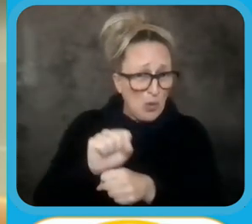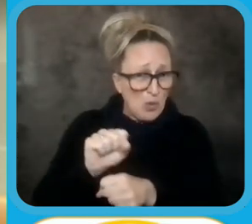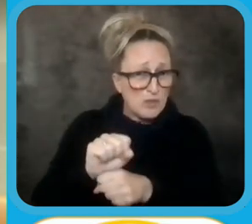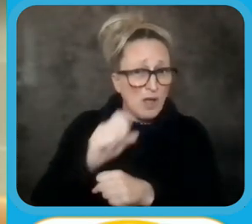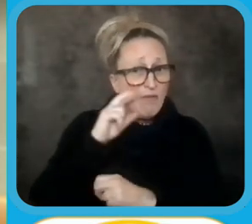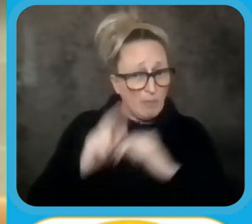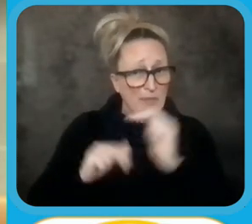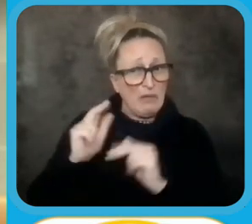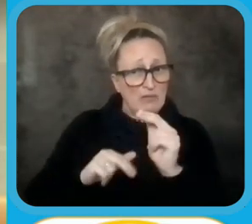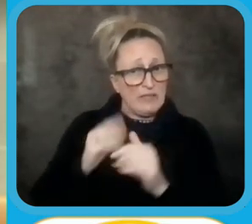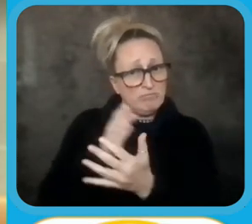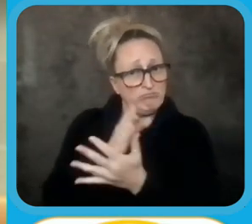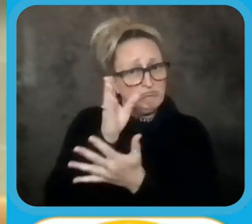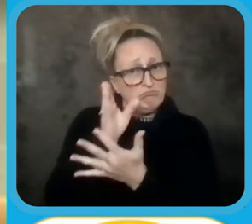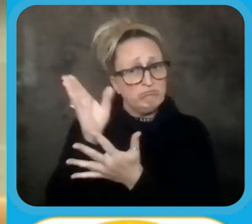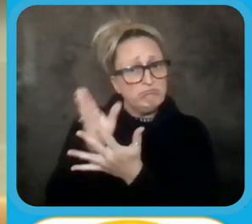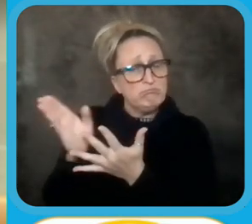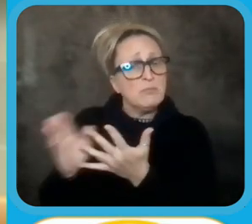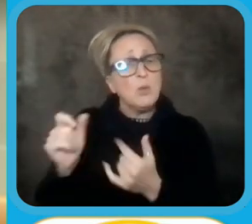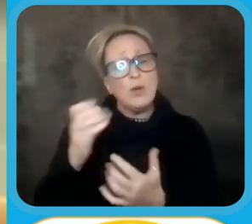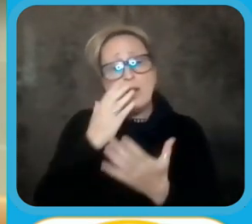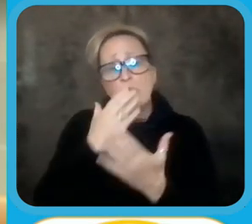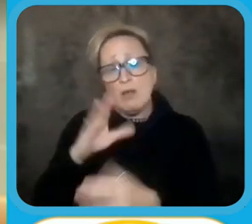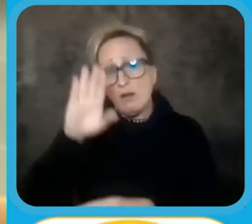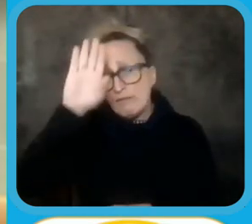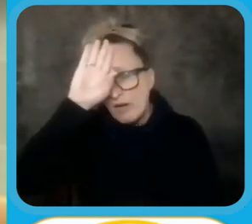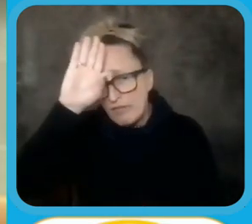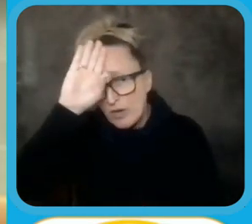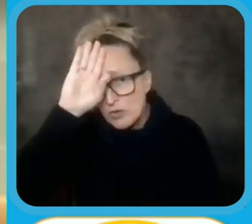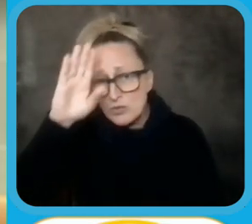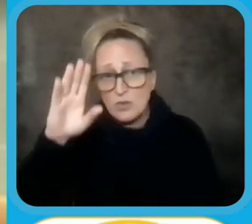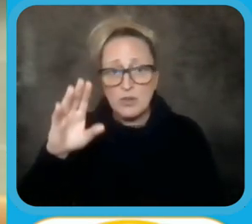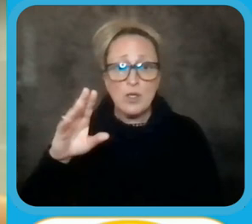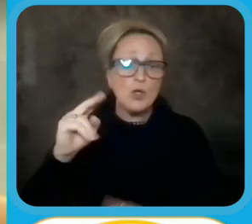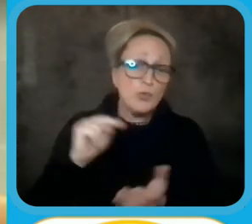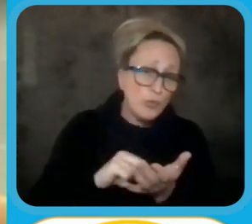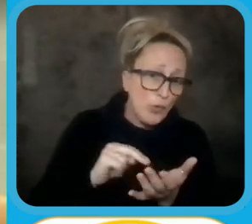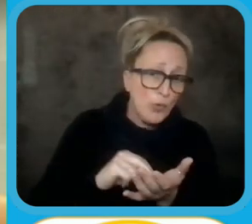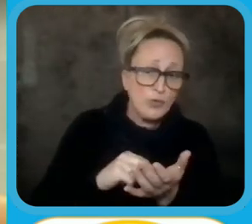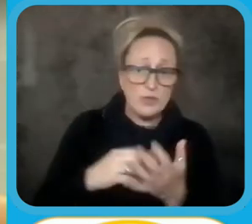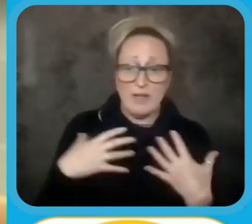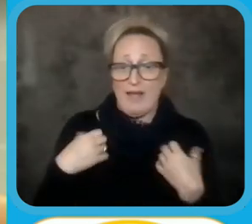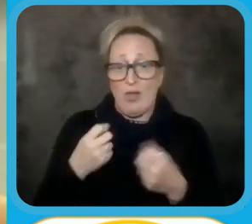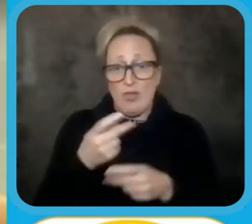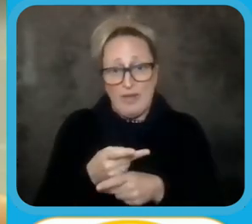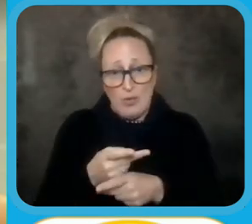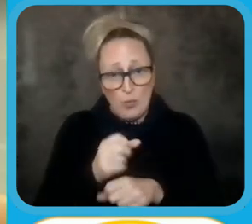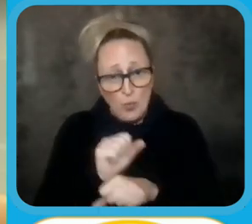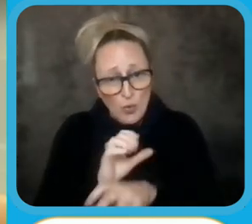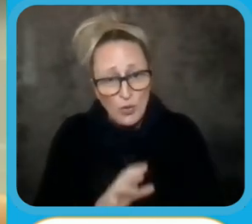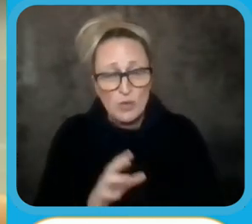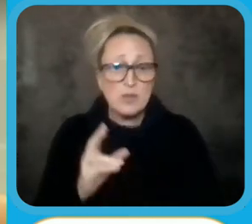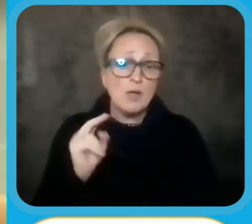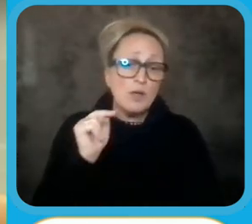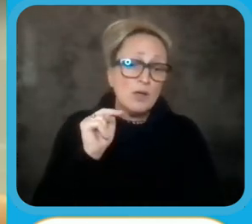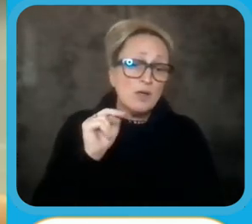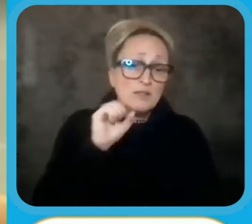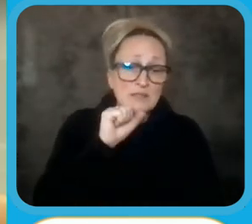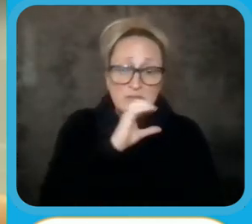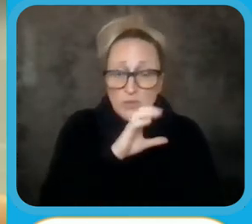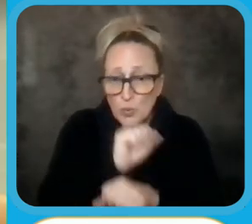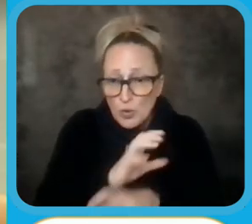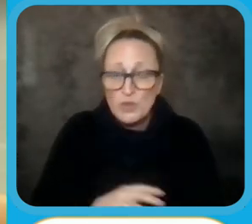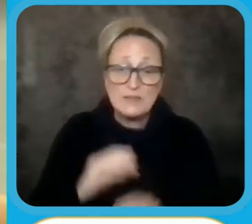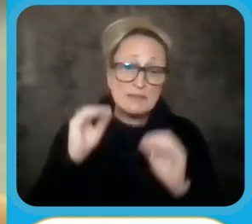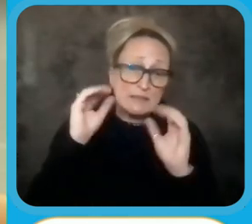trades, we'd like to thank the firefighters, the nurses, the healthcare workers, the nursing home workers, the teachers